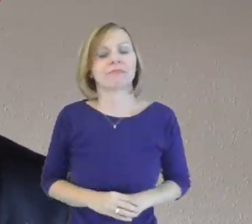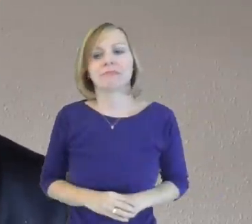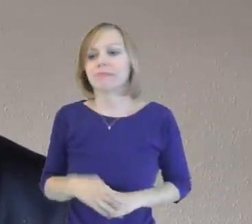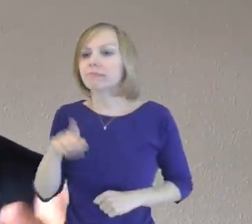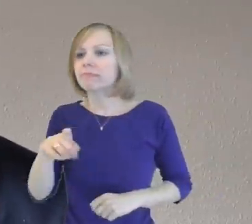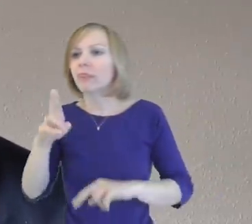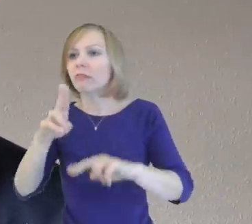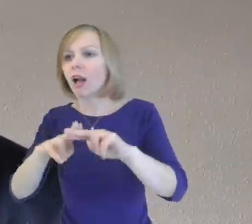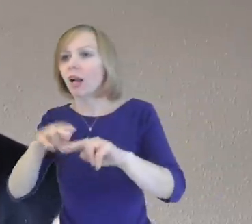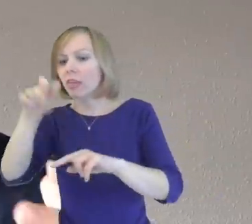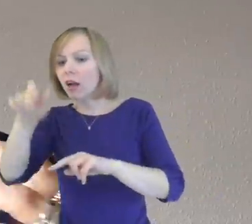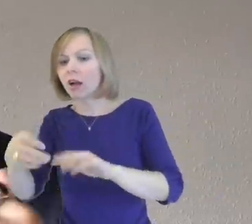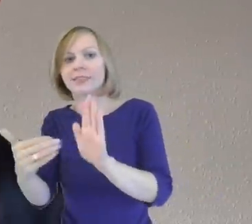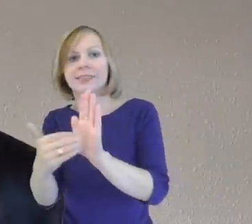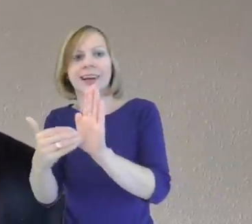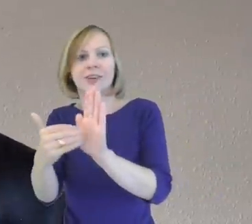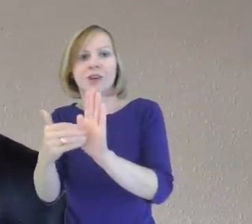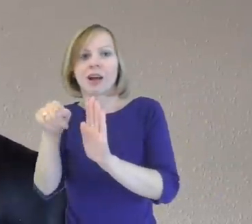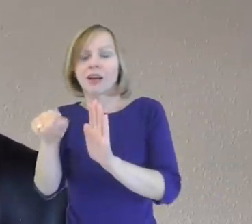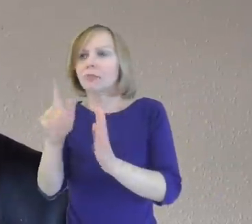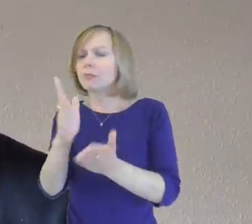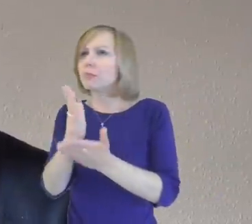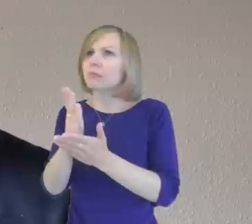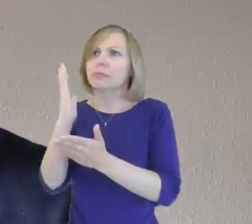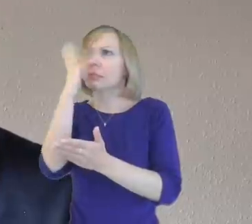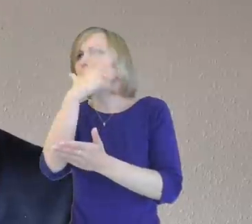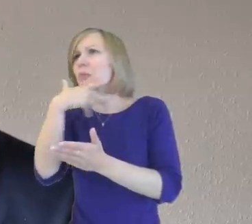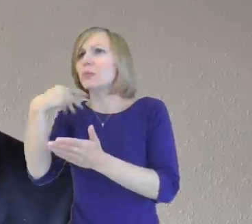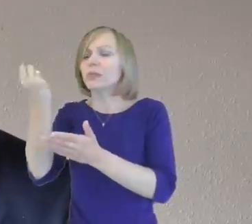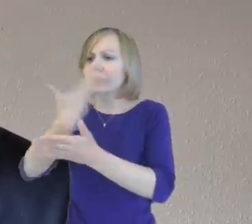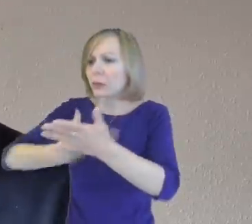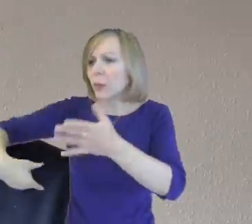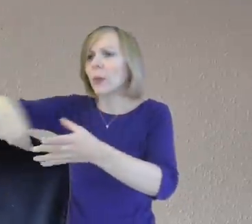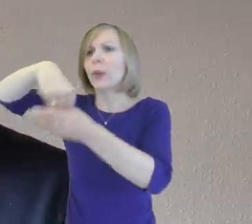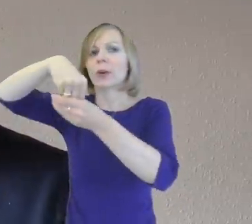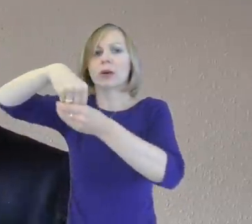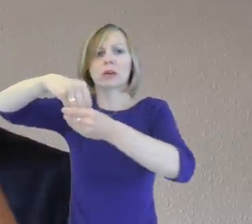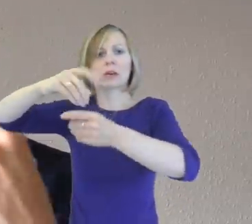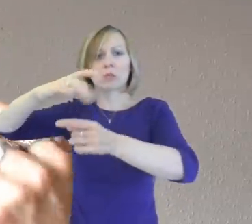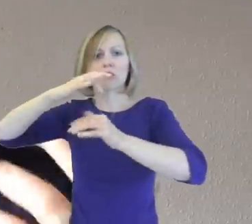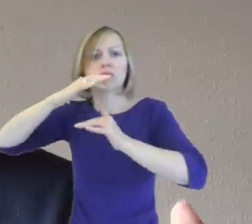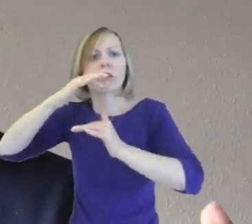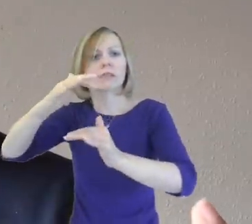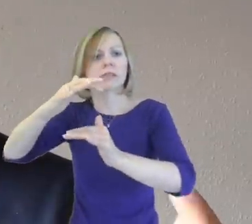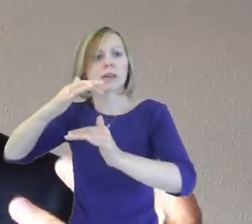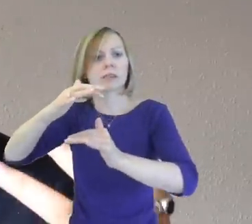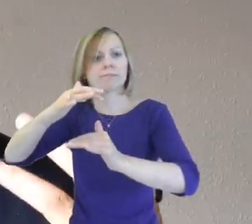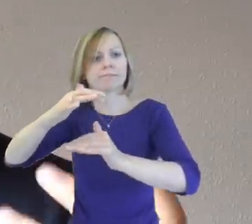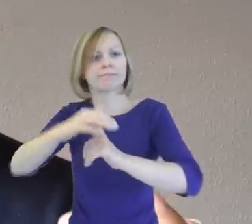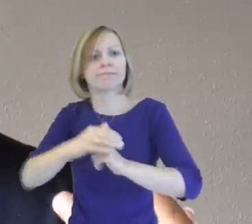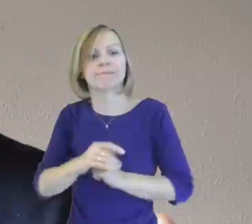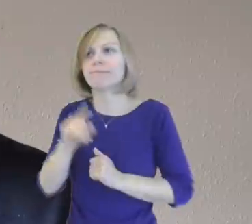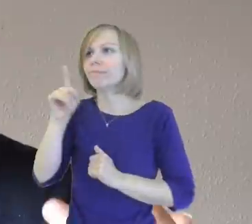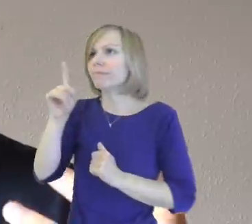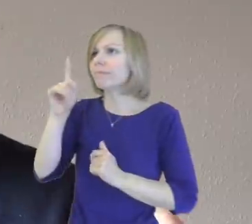his father, Zacharias, was filled with the Holy Ghost and prophesied, saying, "Blessed be